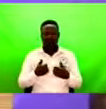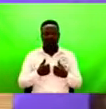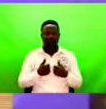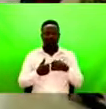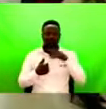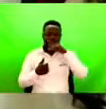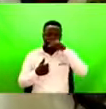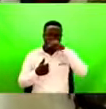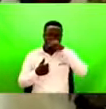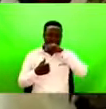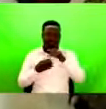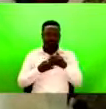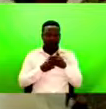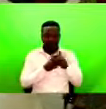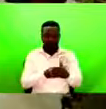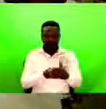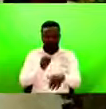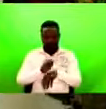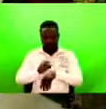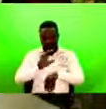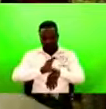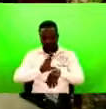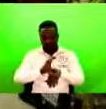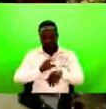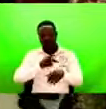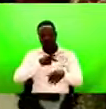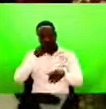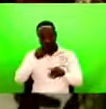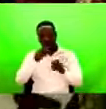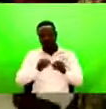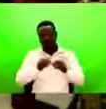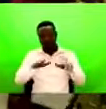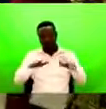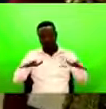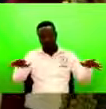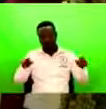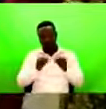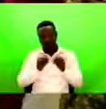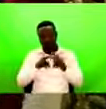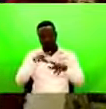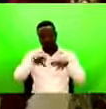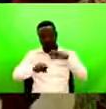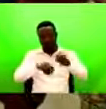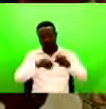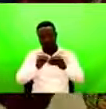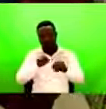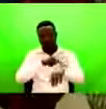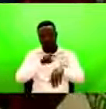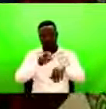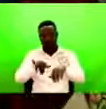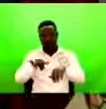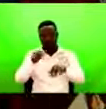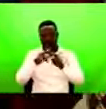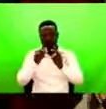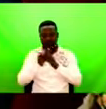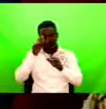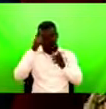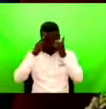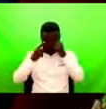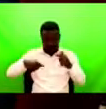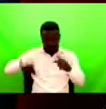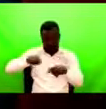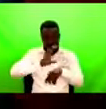Our ministry as a church of Pentecost will thrive, and we will be able to possess nations, that because of us, none